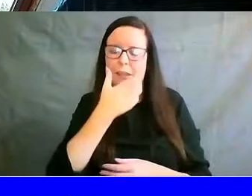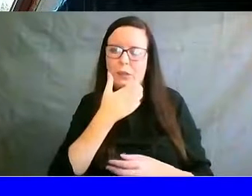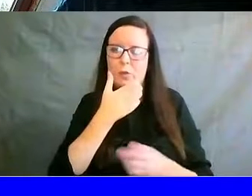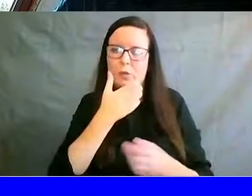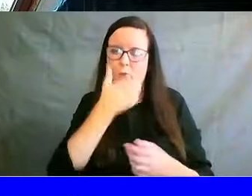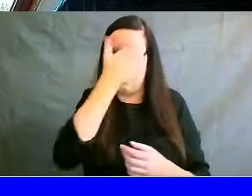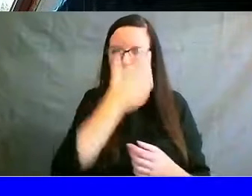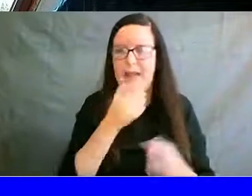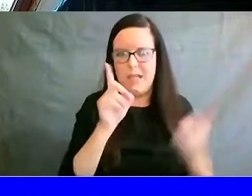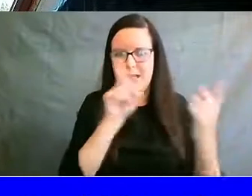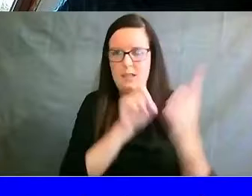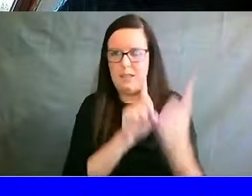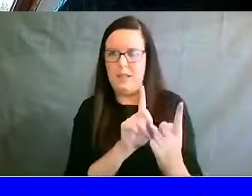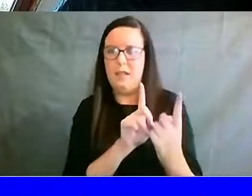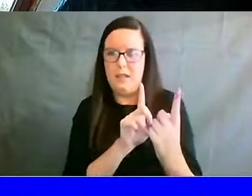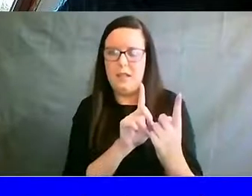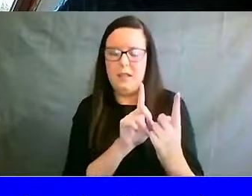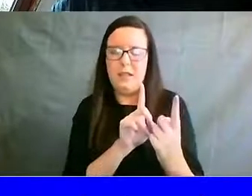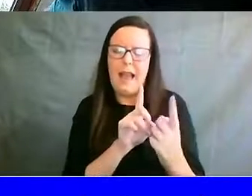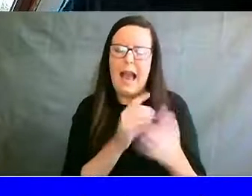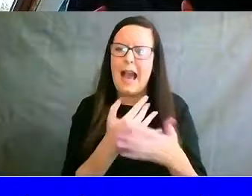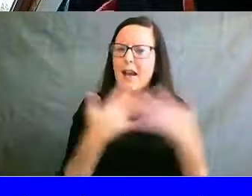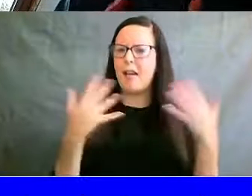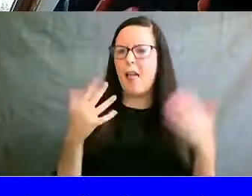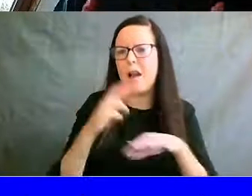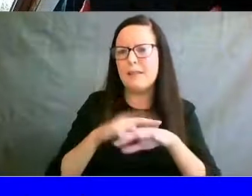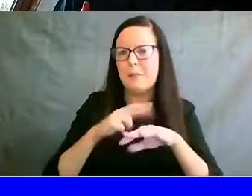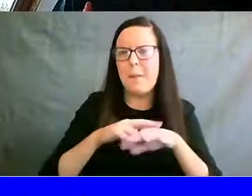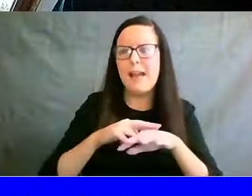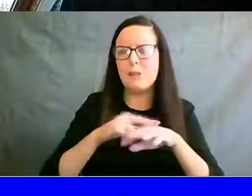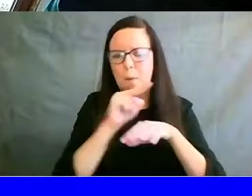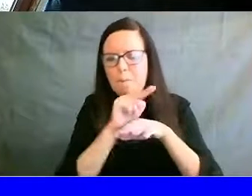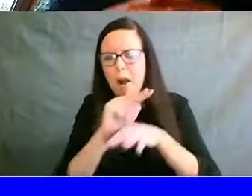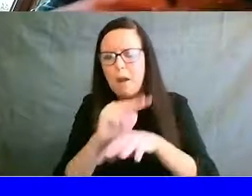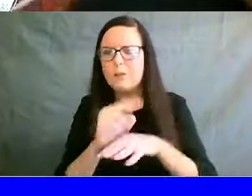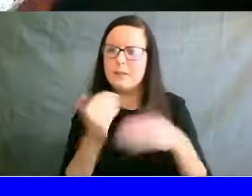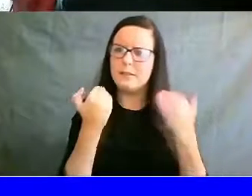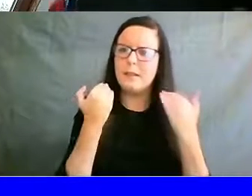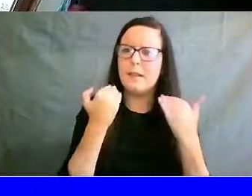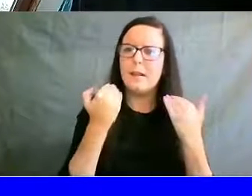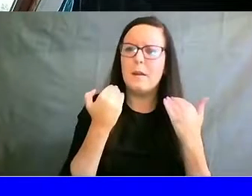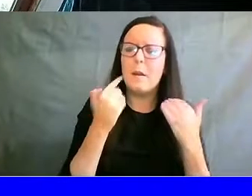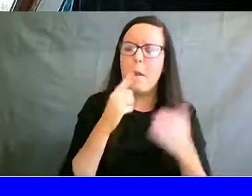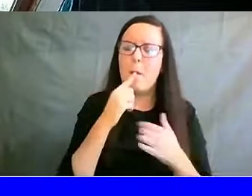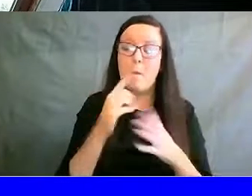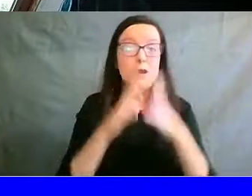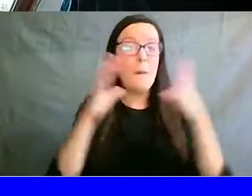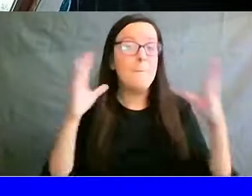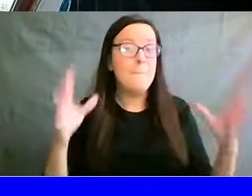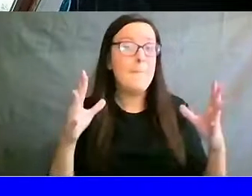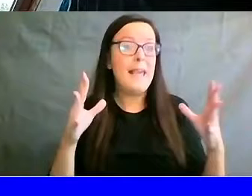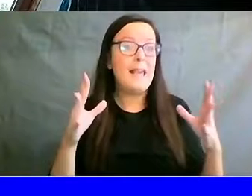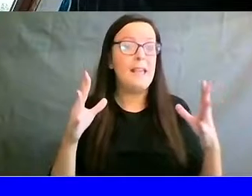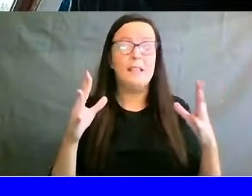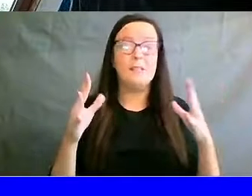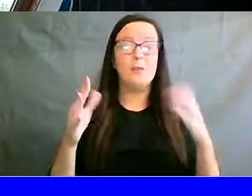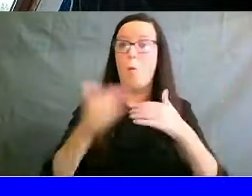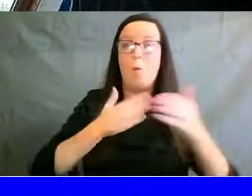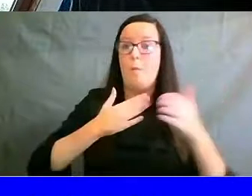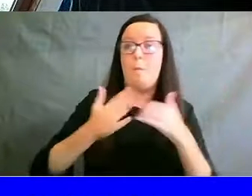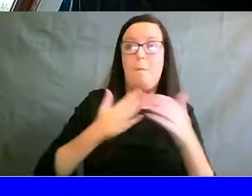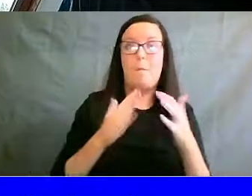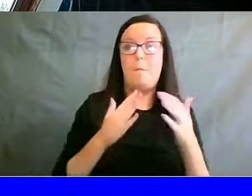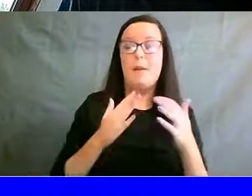better monitoring analysis of data. So the big picture is, as we mentioned, they need to design the system around the needs of people